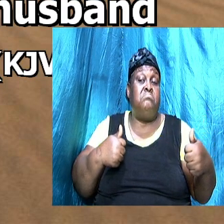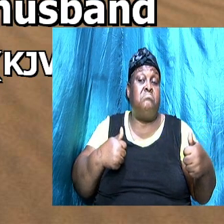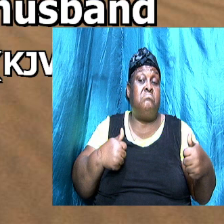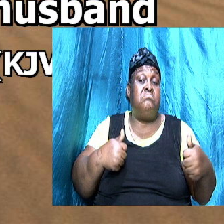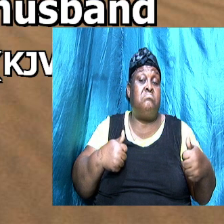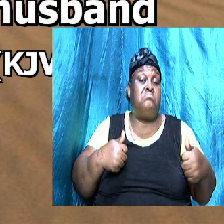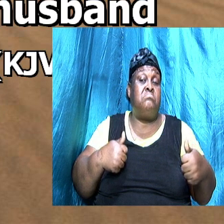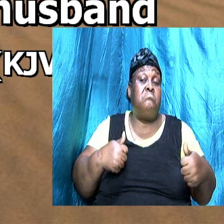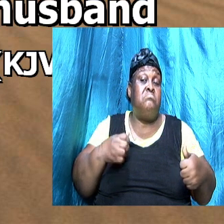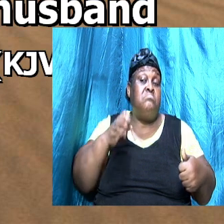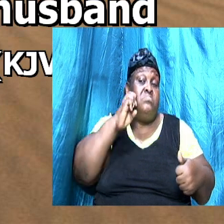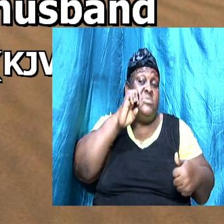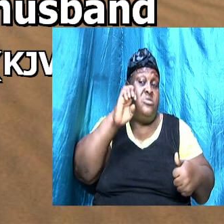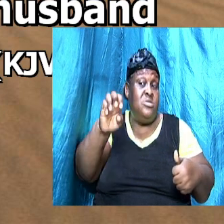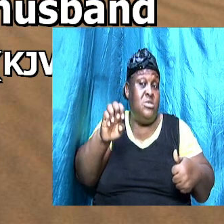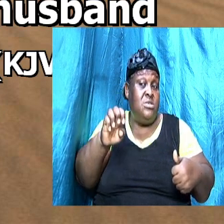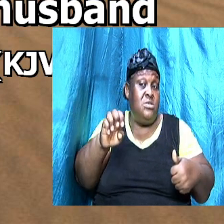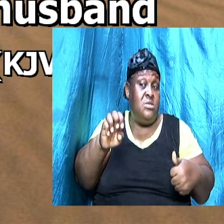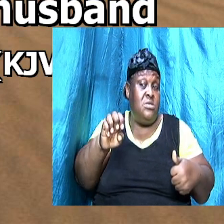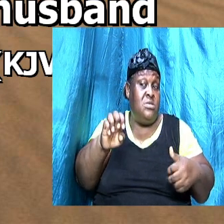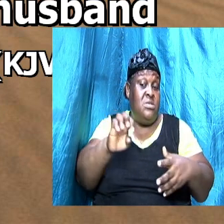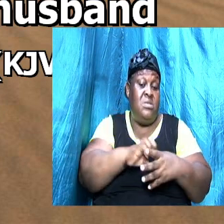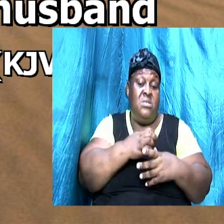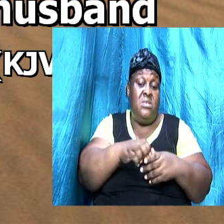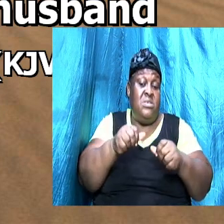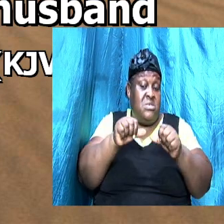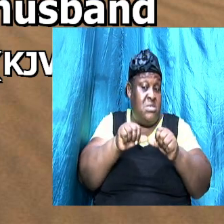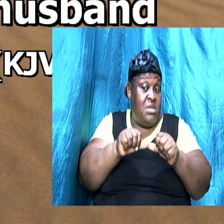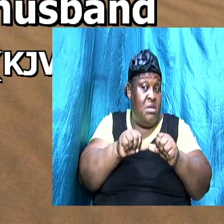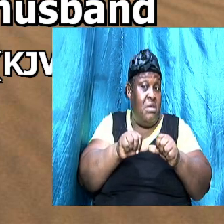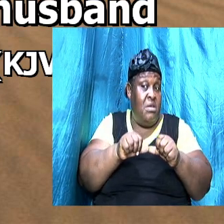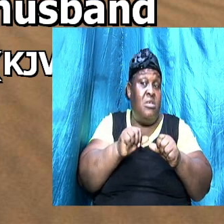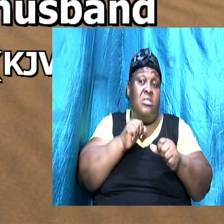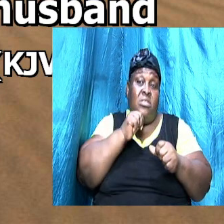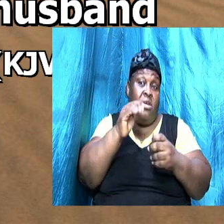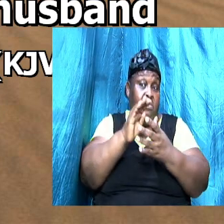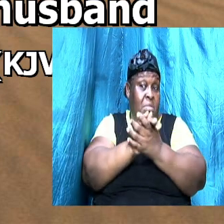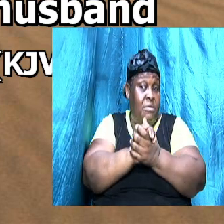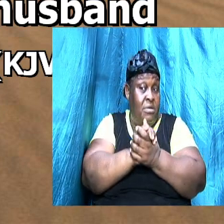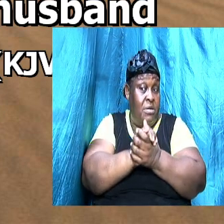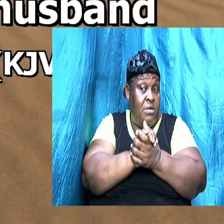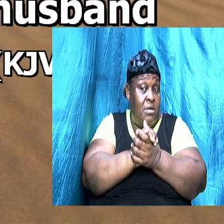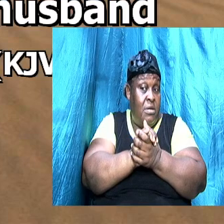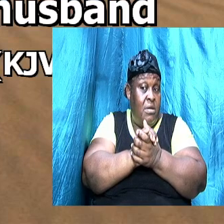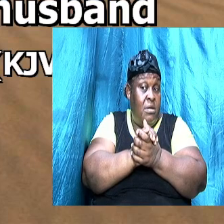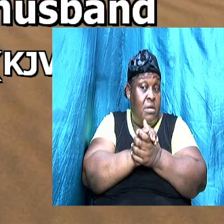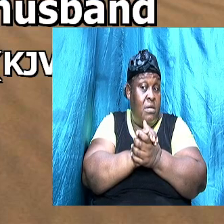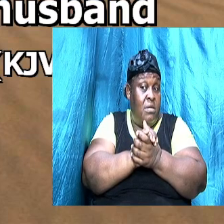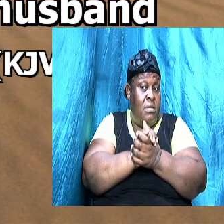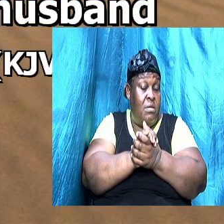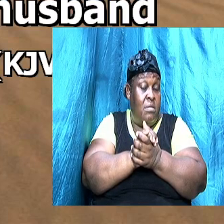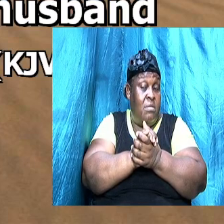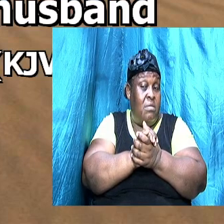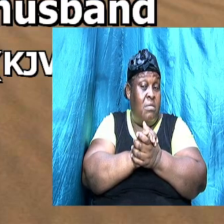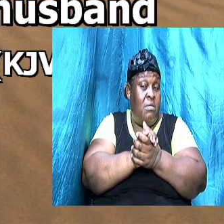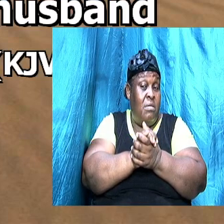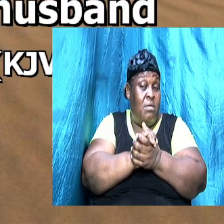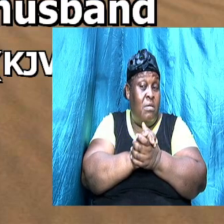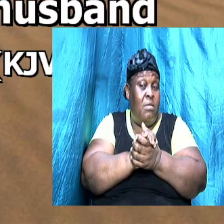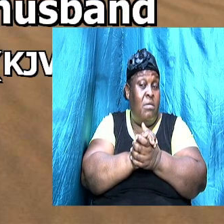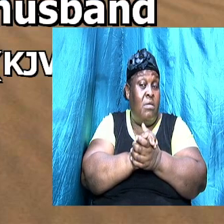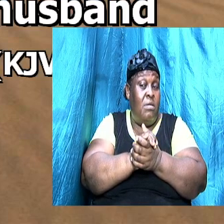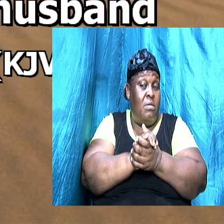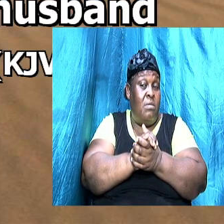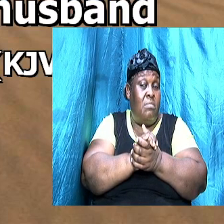She's going to either stay that way if she removes away from him, if she can't deal with it no more, because it does